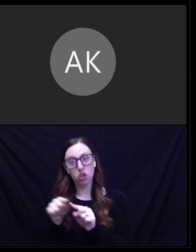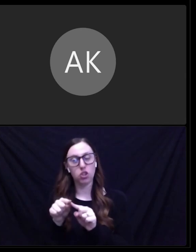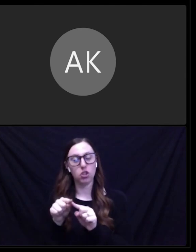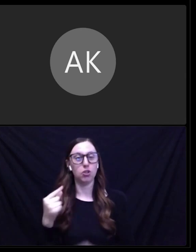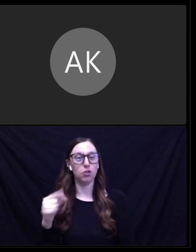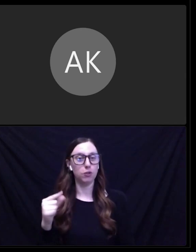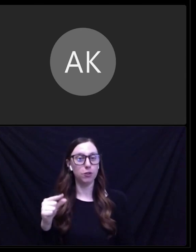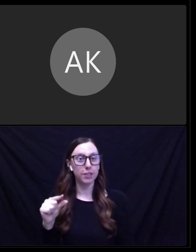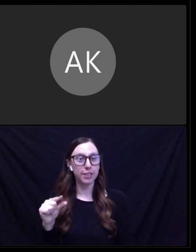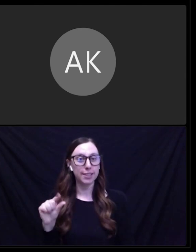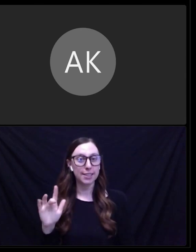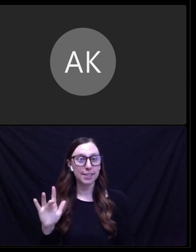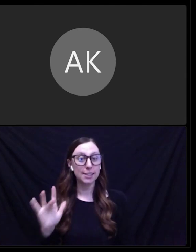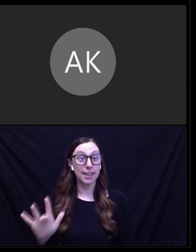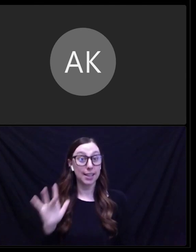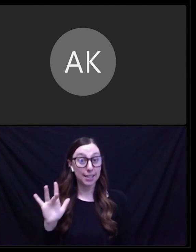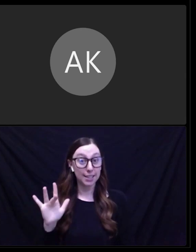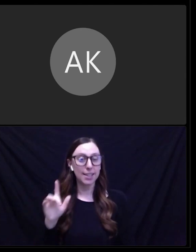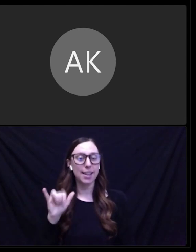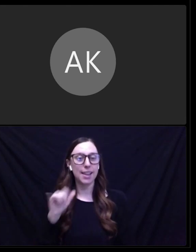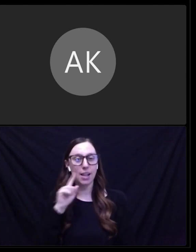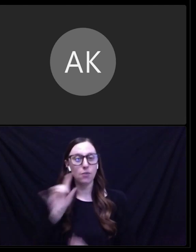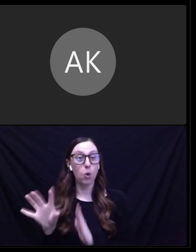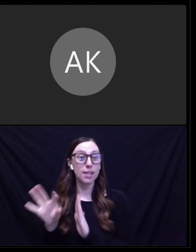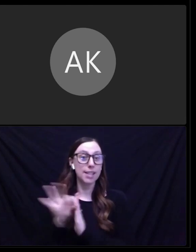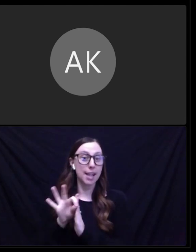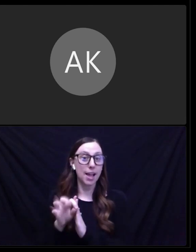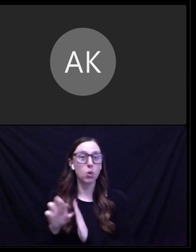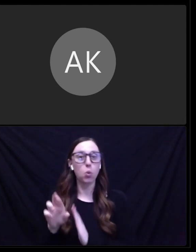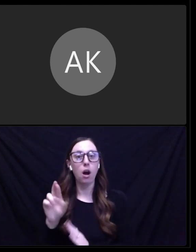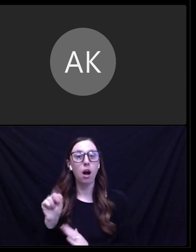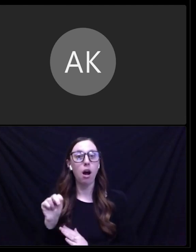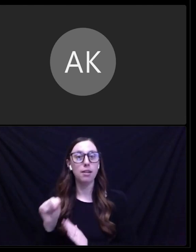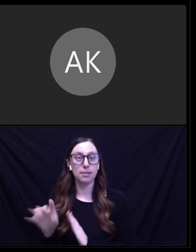And that's your select, your deselect,